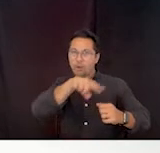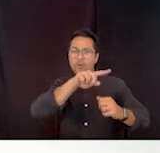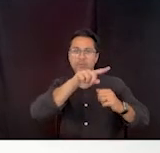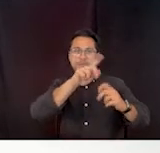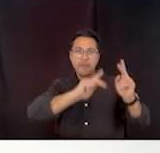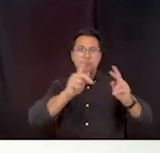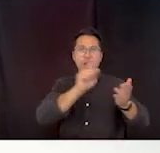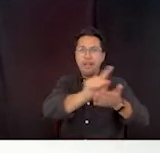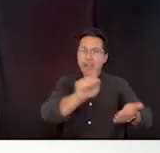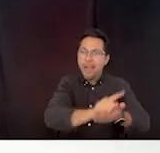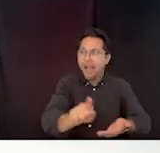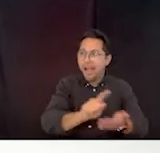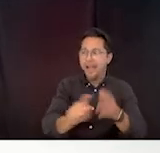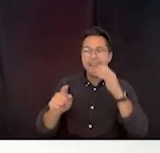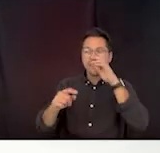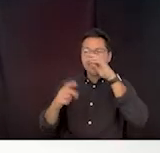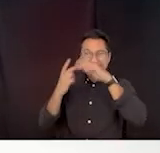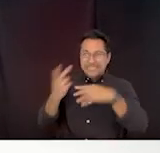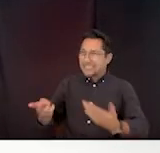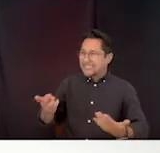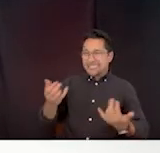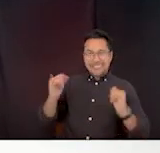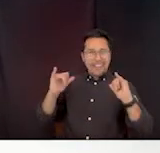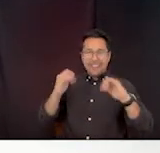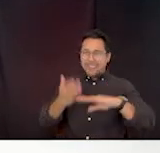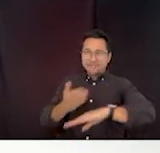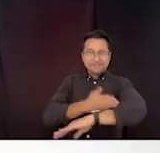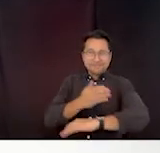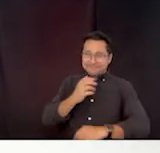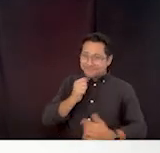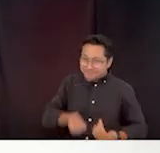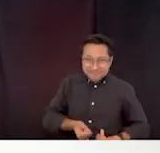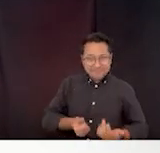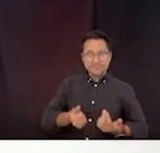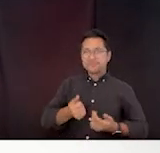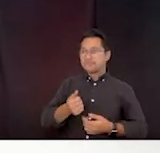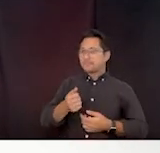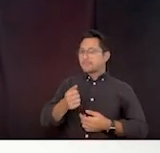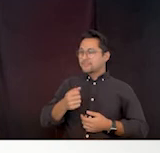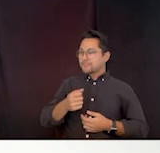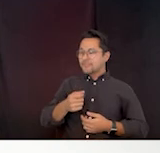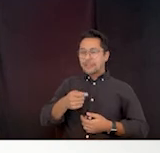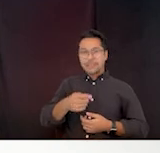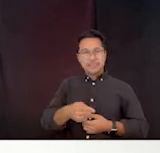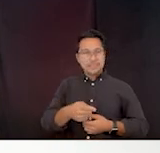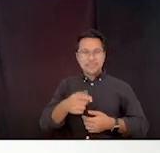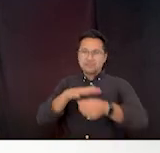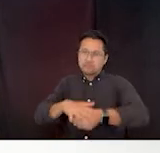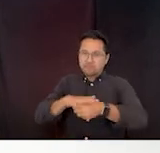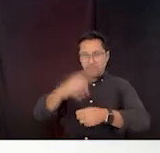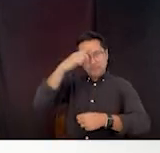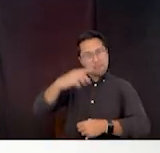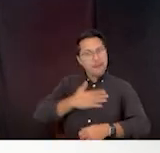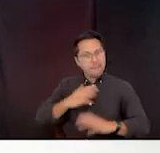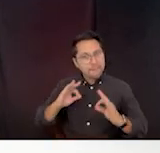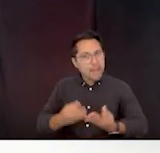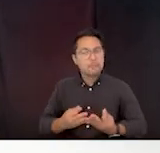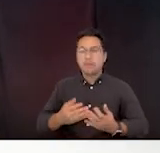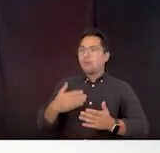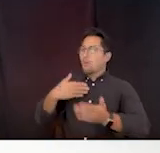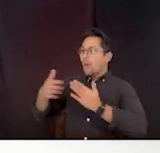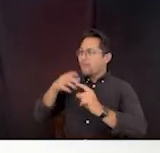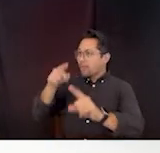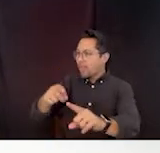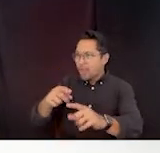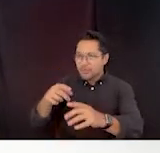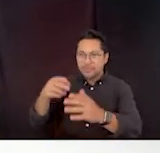seeing them over and over, and then you're thinking, we're not making the progress I thought we would, or this is too intrusive on my family, or whatever's happening, it might be